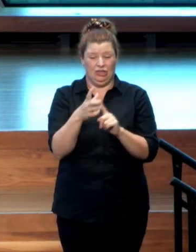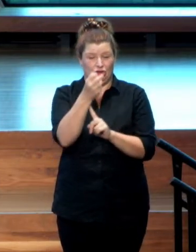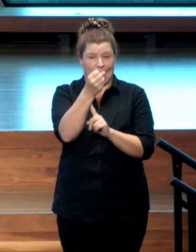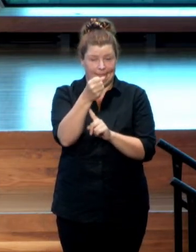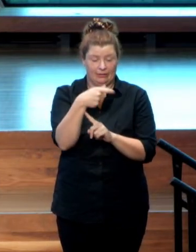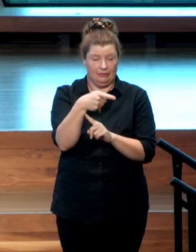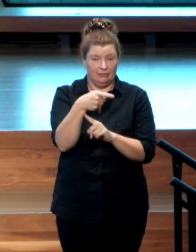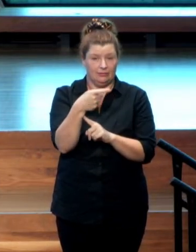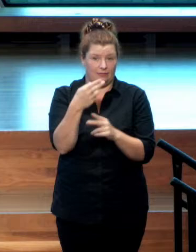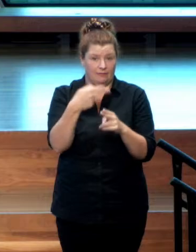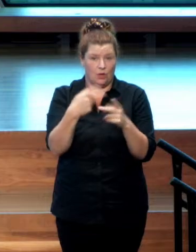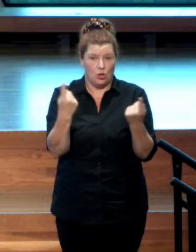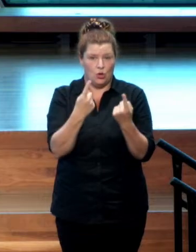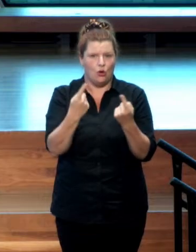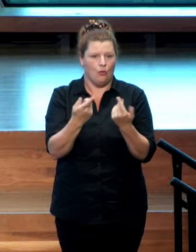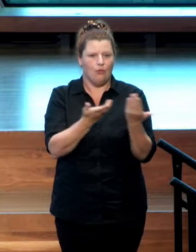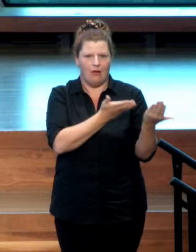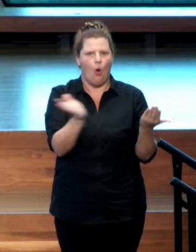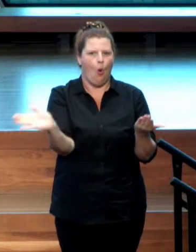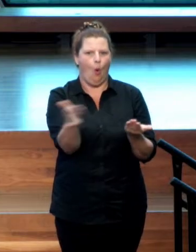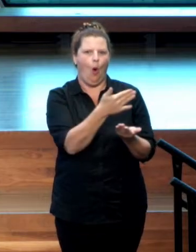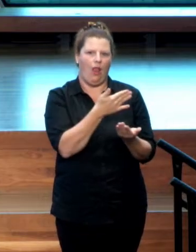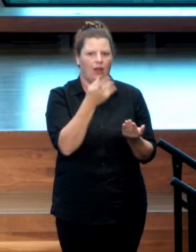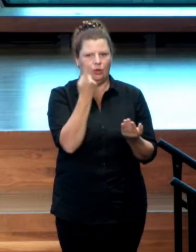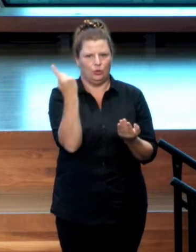also belong to all of them. Thank you.